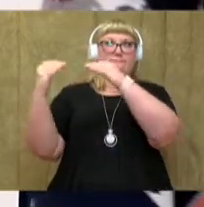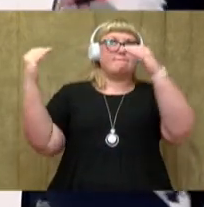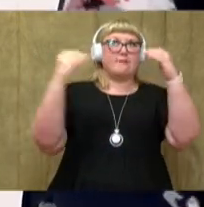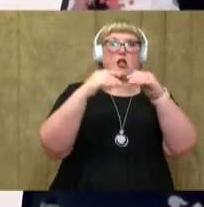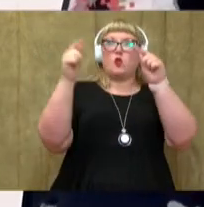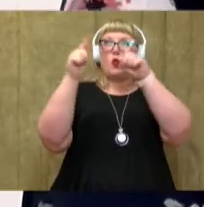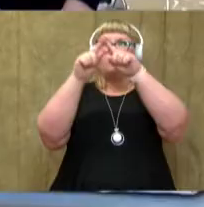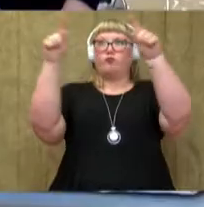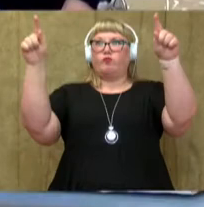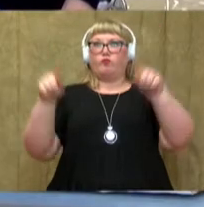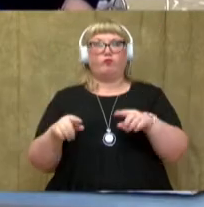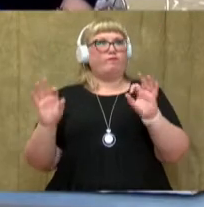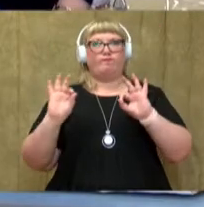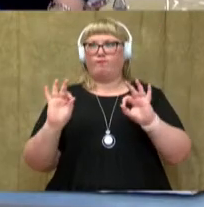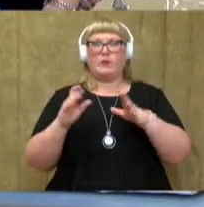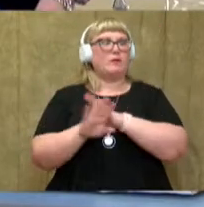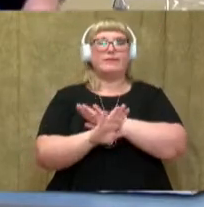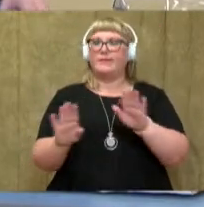there.